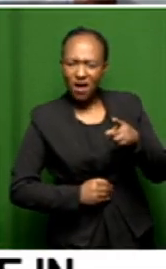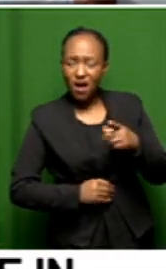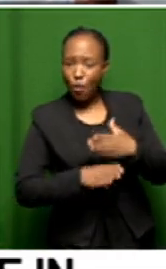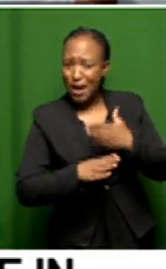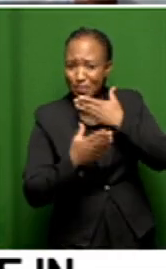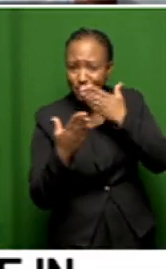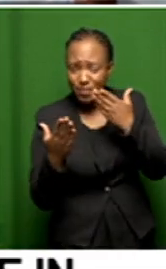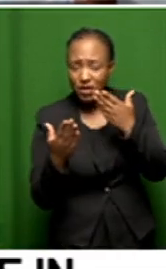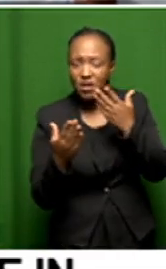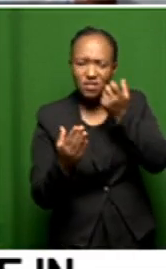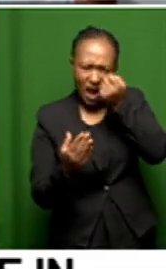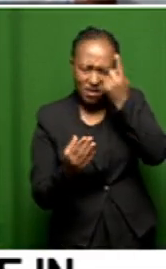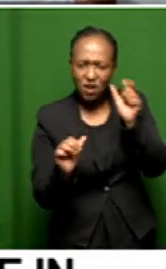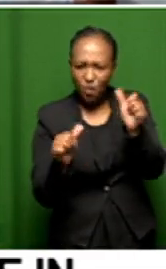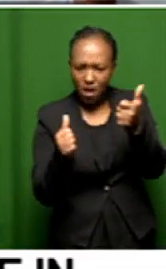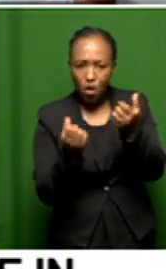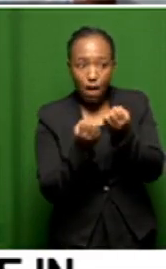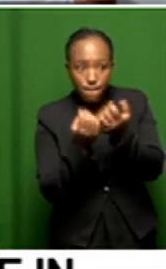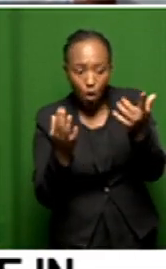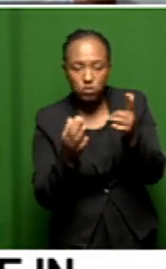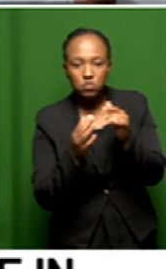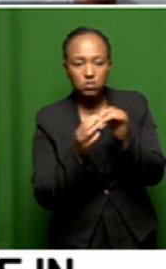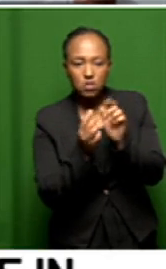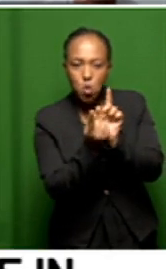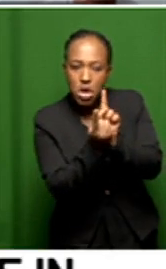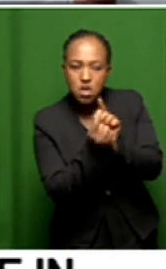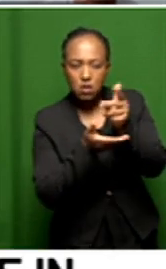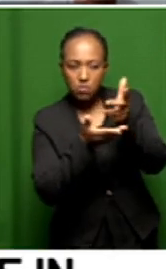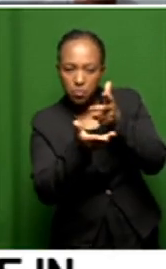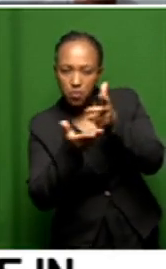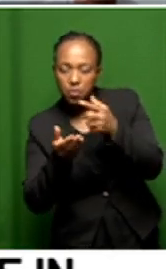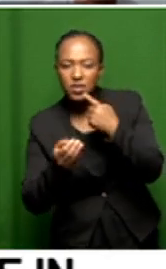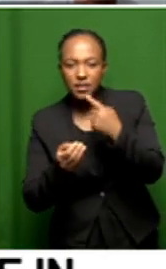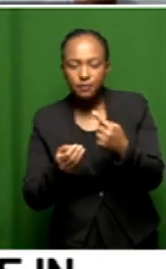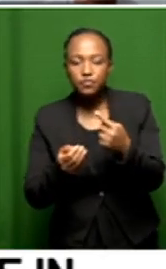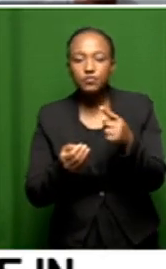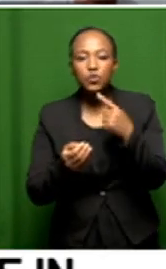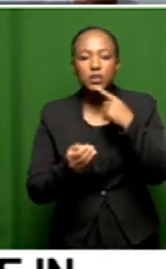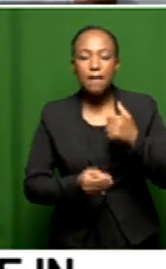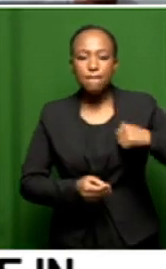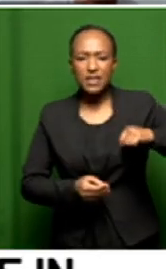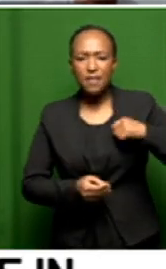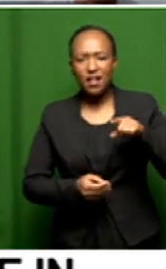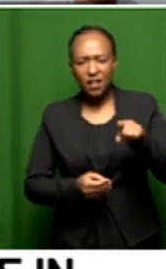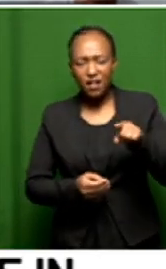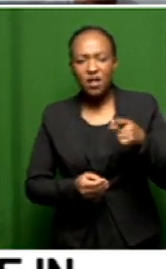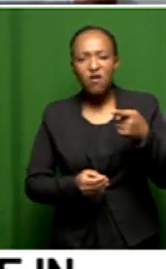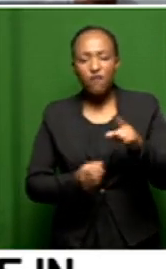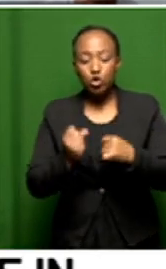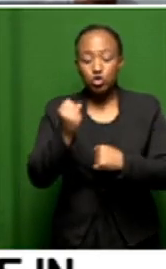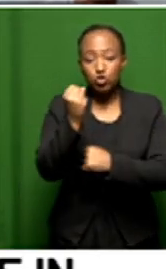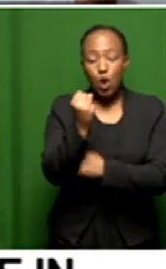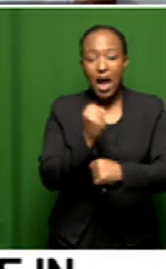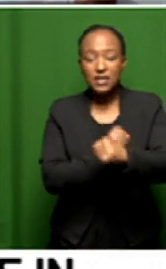things. That's why some of them, when we engage them, would get things that such as scrapping of municipal or restructuring of